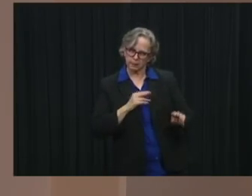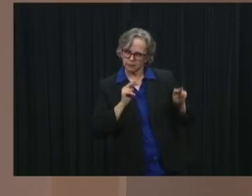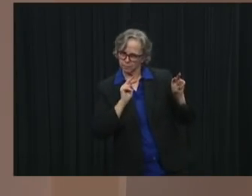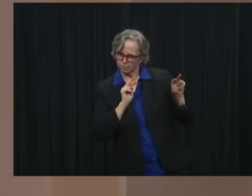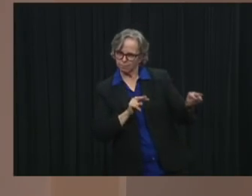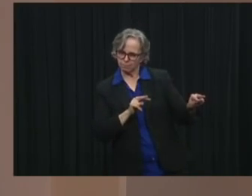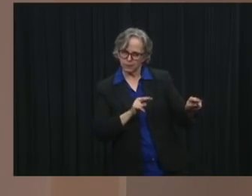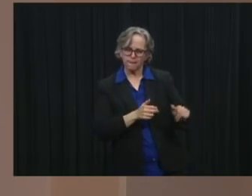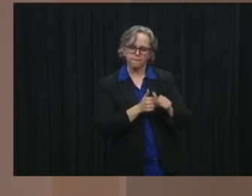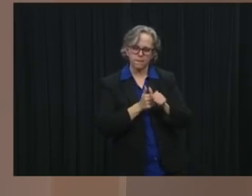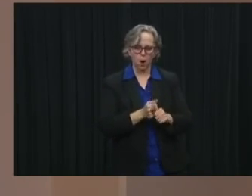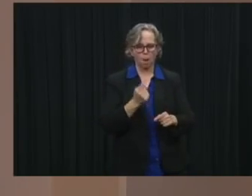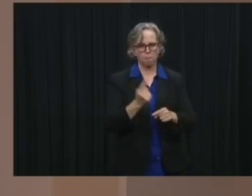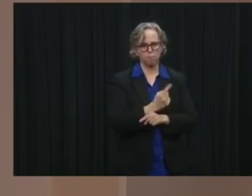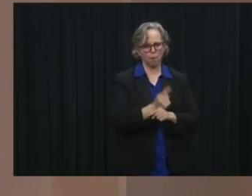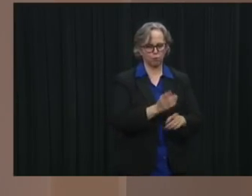operations,